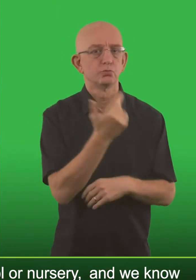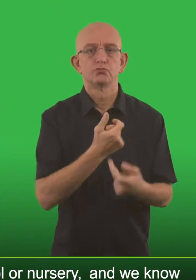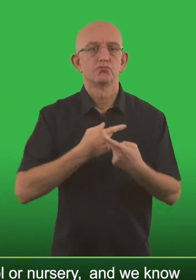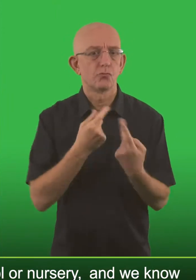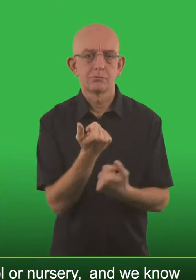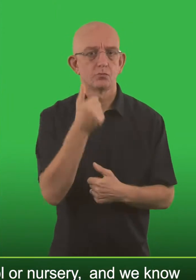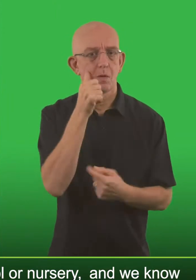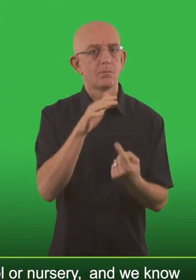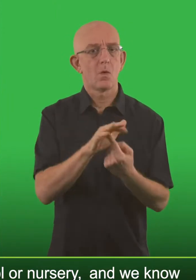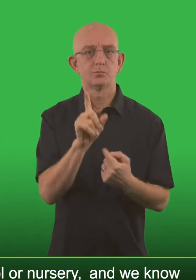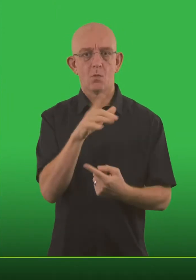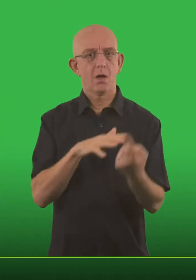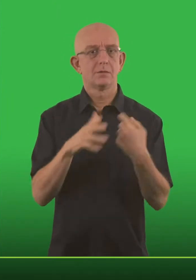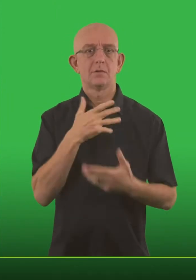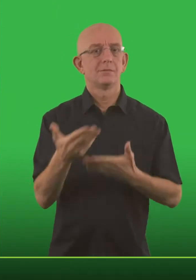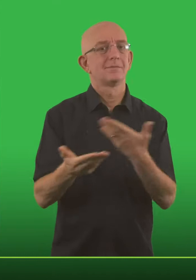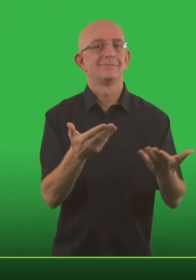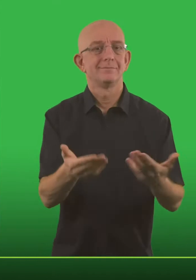for reducing some of the disruption to children.